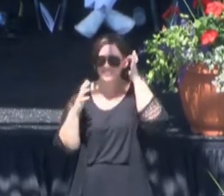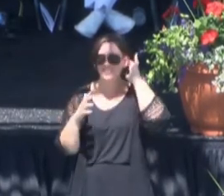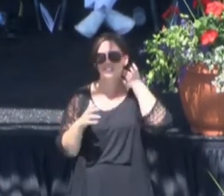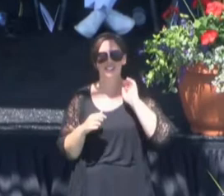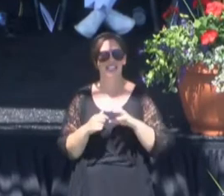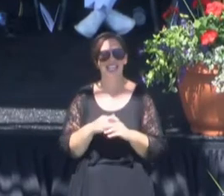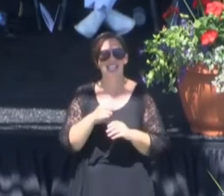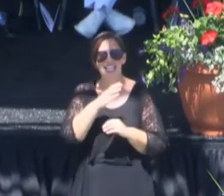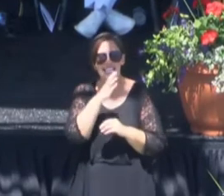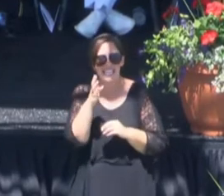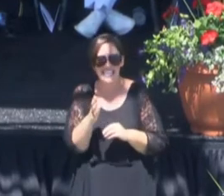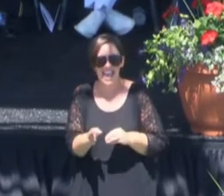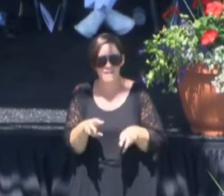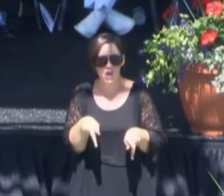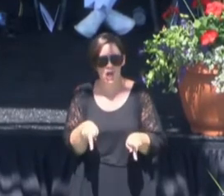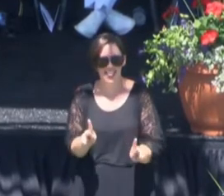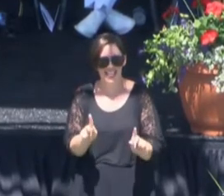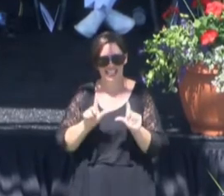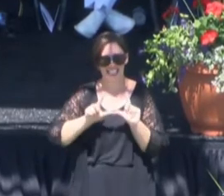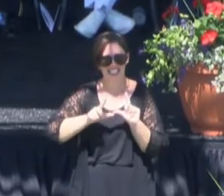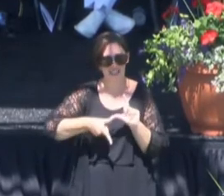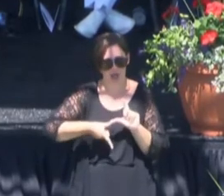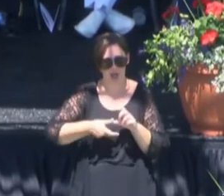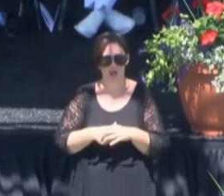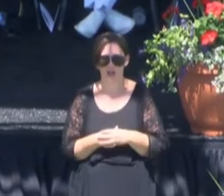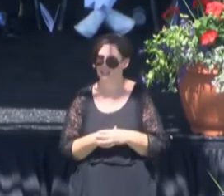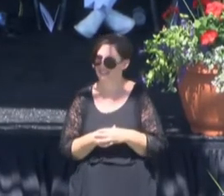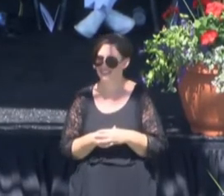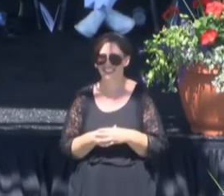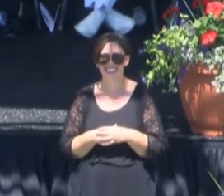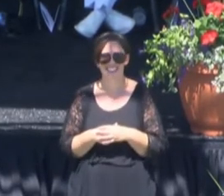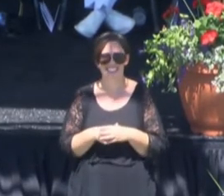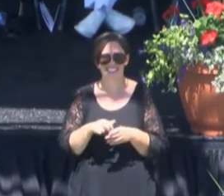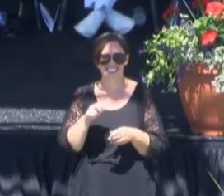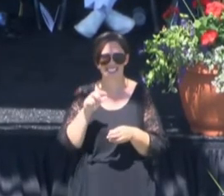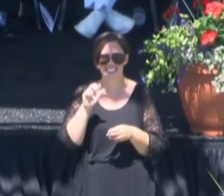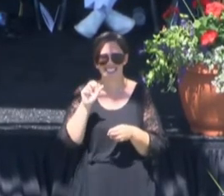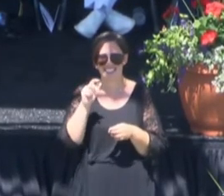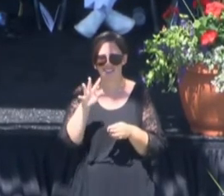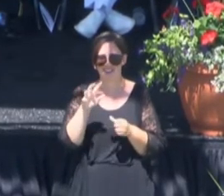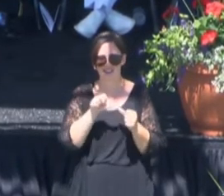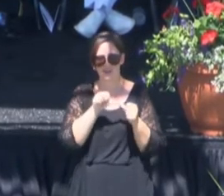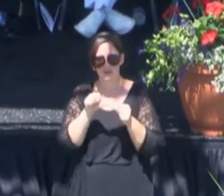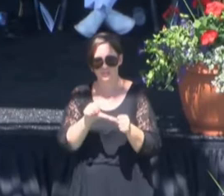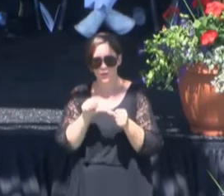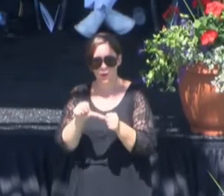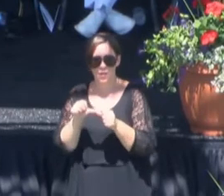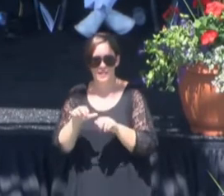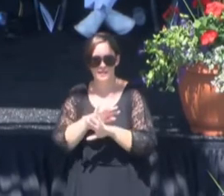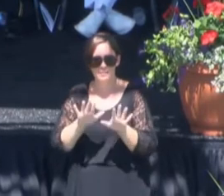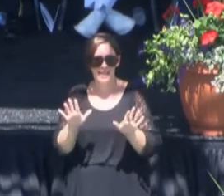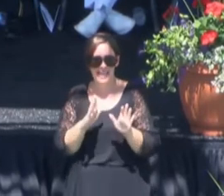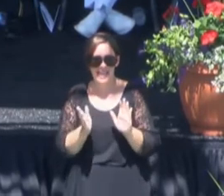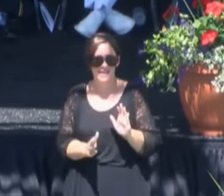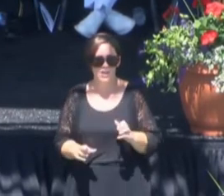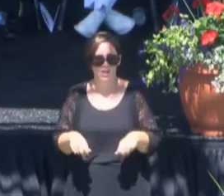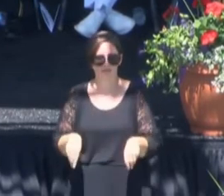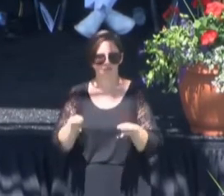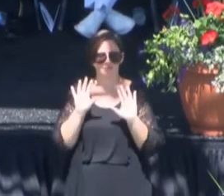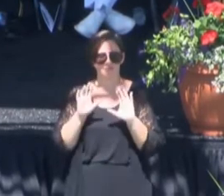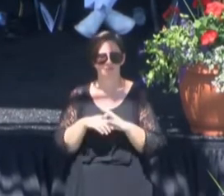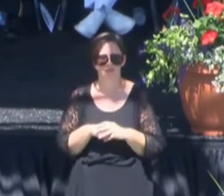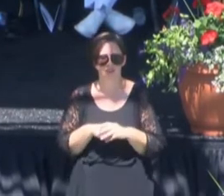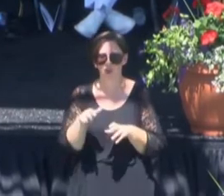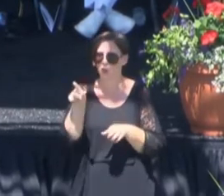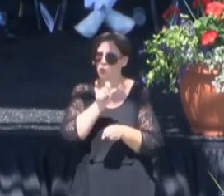Never, ever let it expire. If you must, roll it into continuity, but never let it expire.